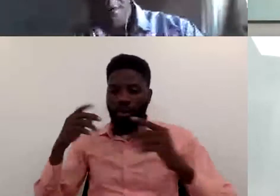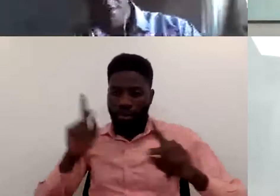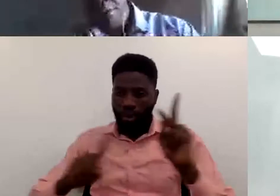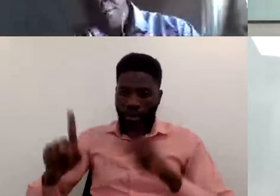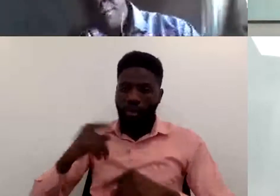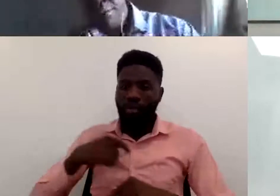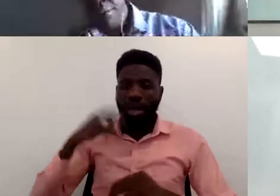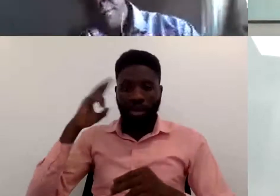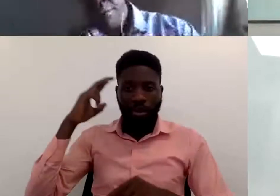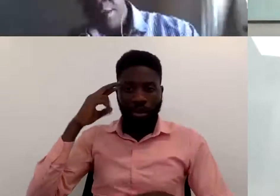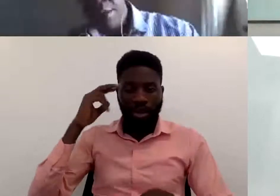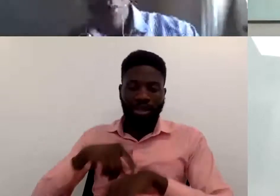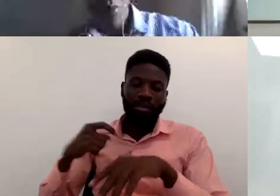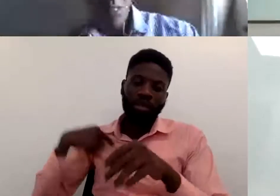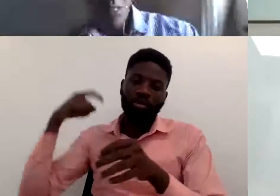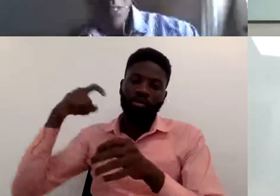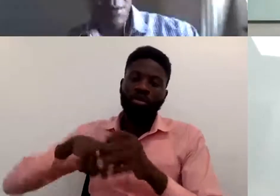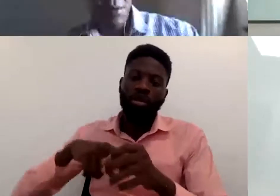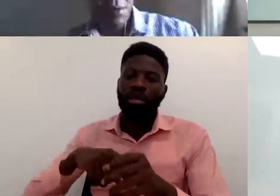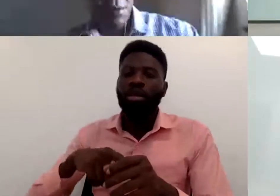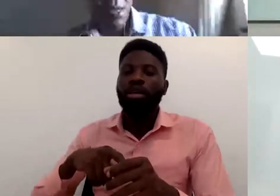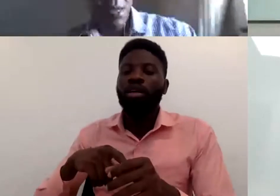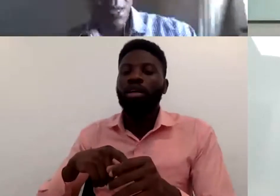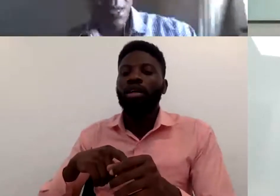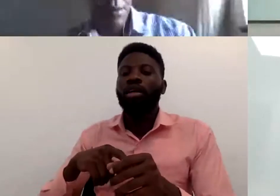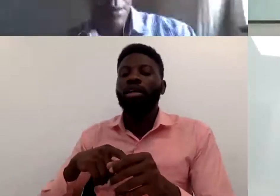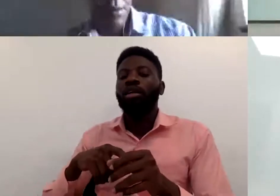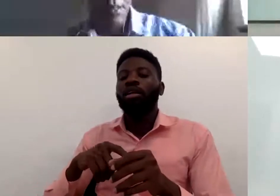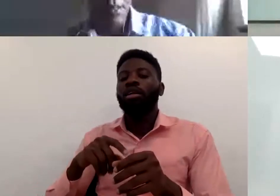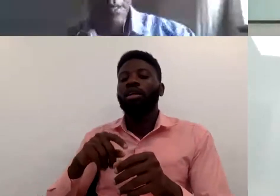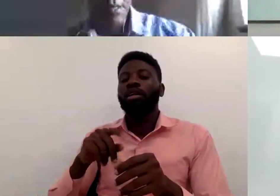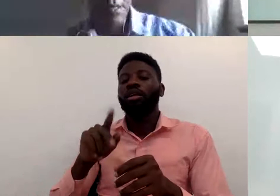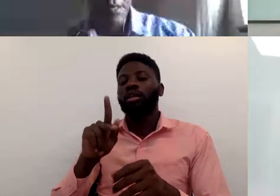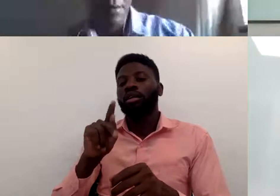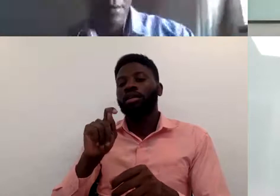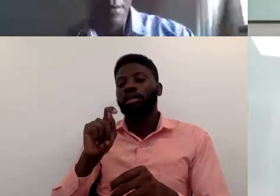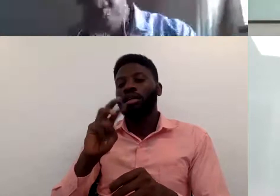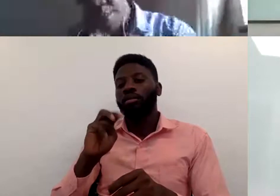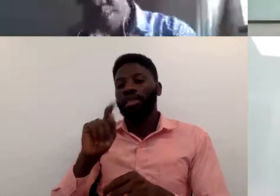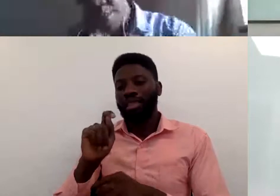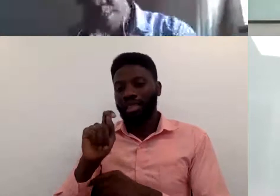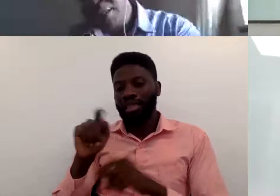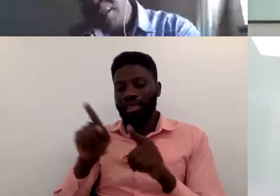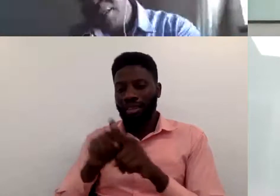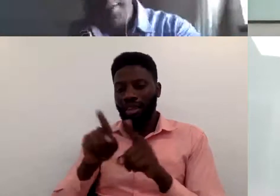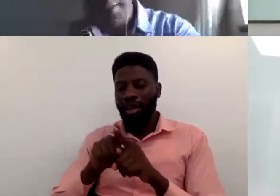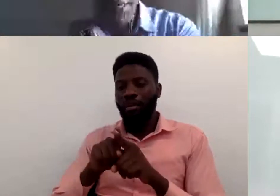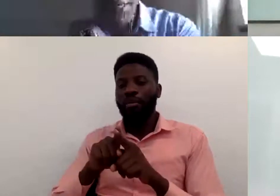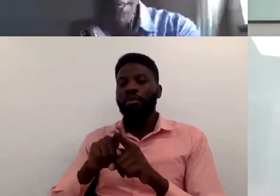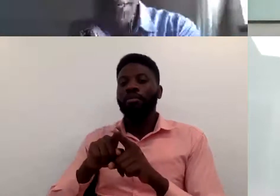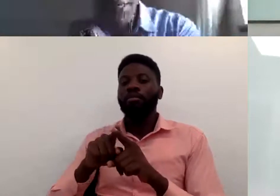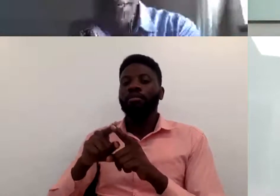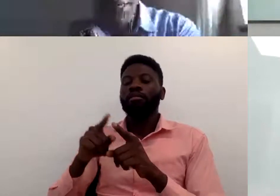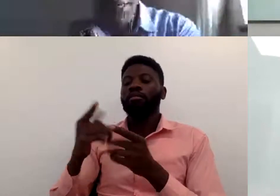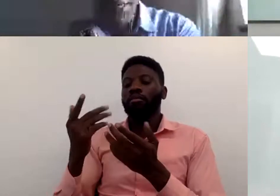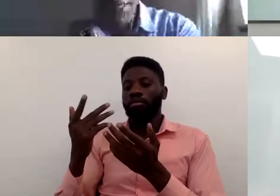I joined KPMG as my first major employer, we joined 8 of us.